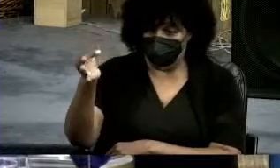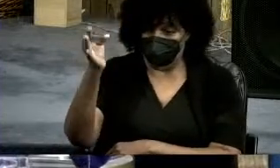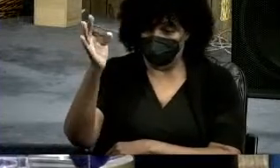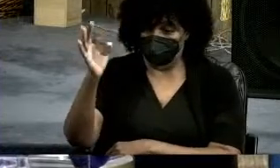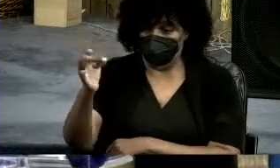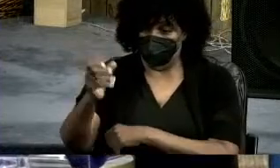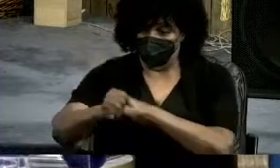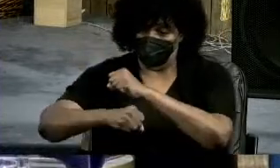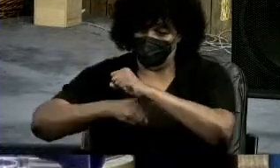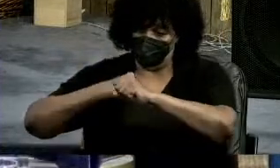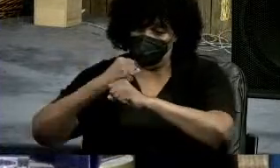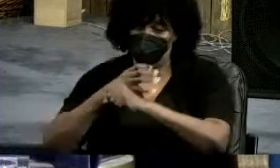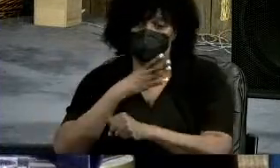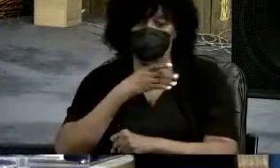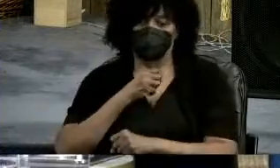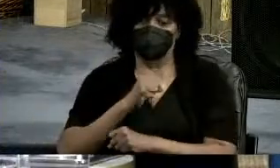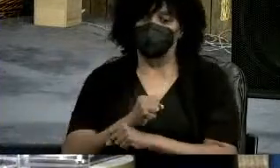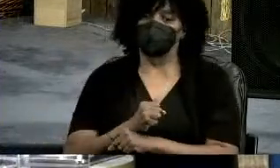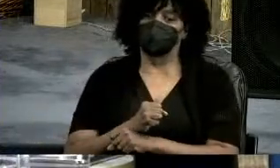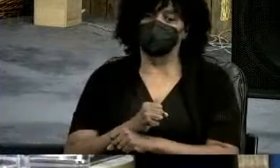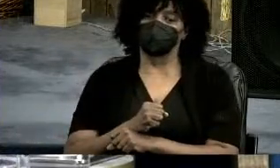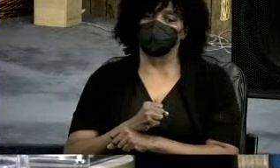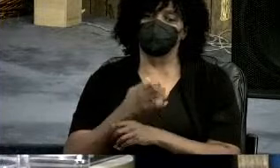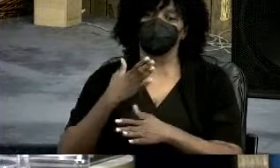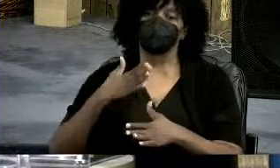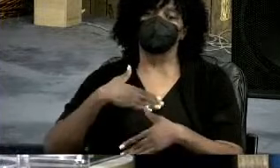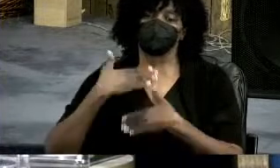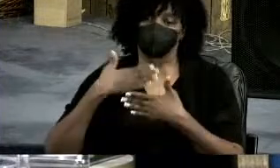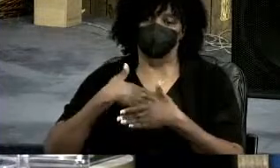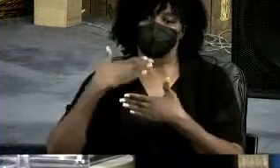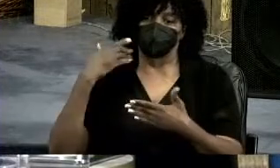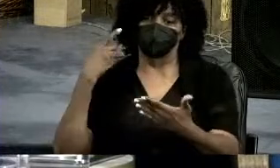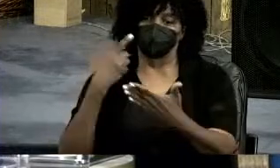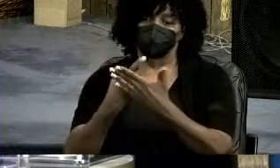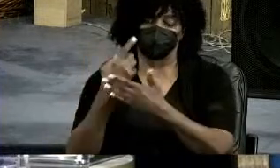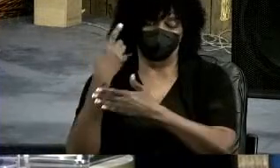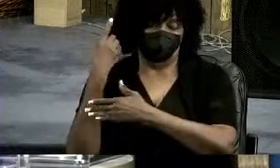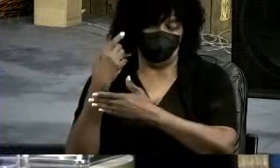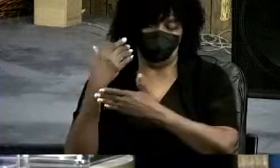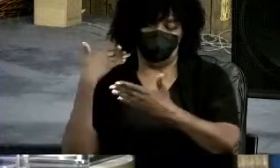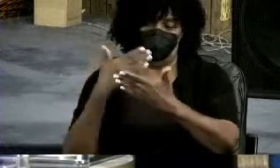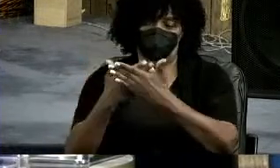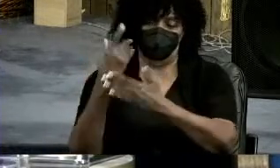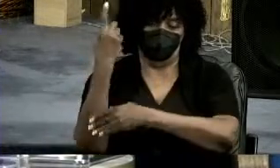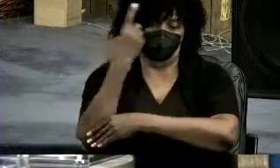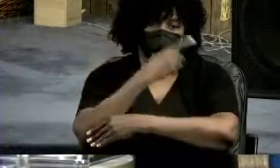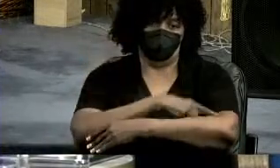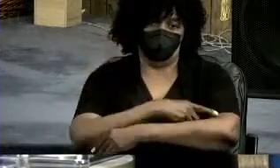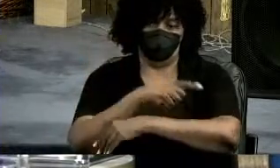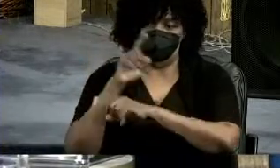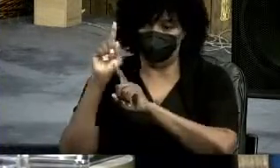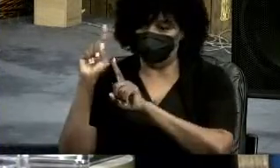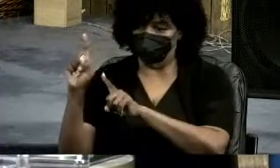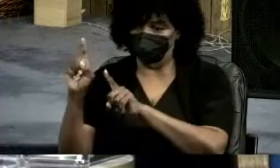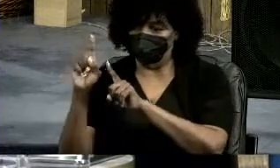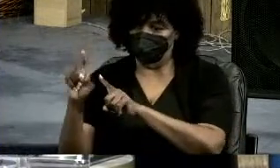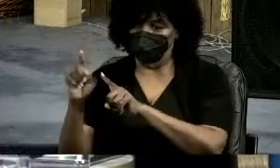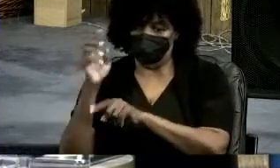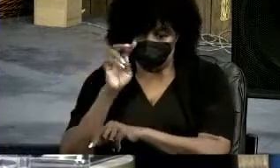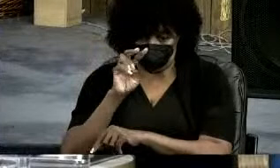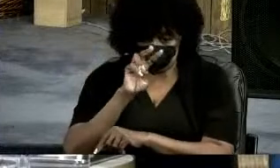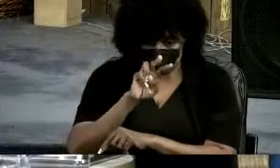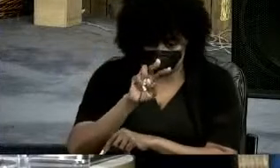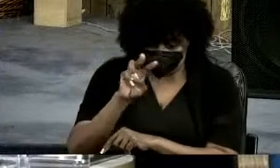Wow. Amen. Amen. Amen. And I went to see he and Rachel. I